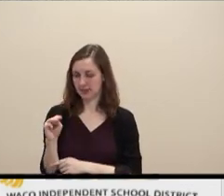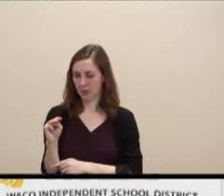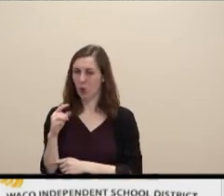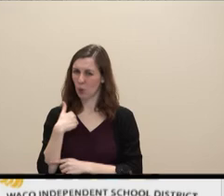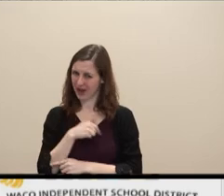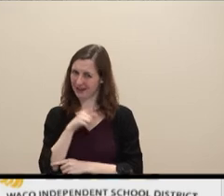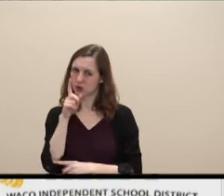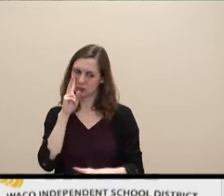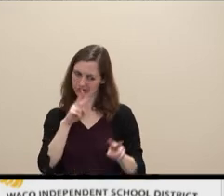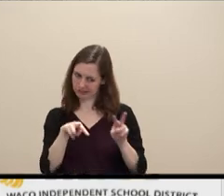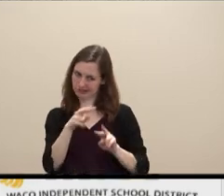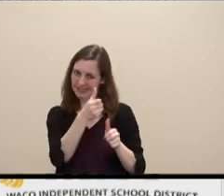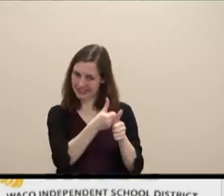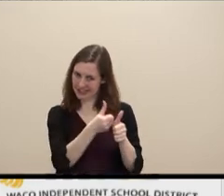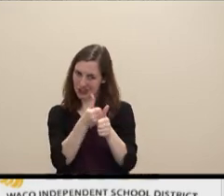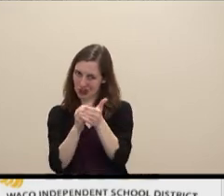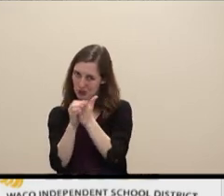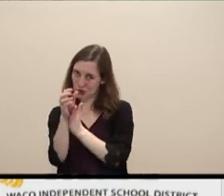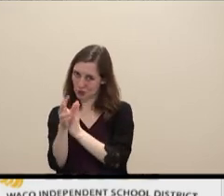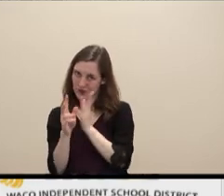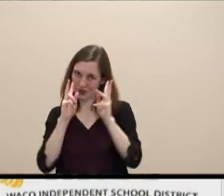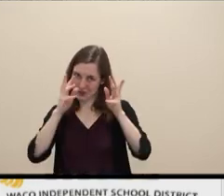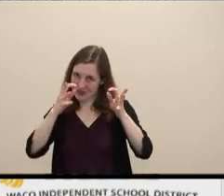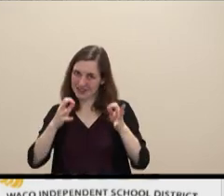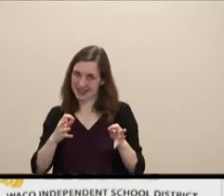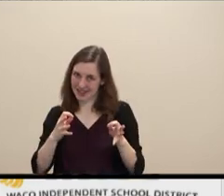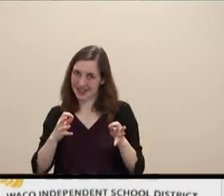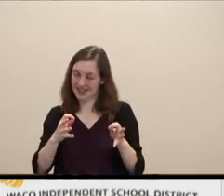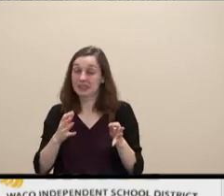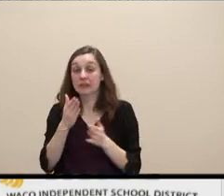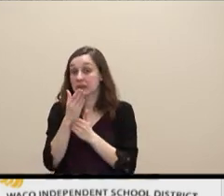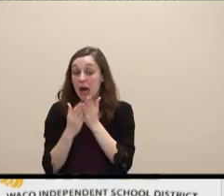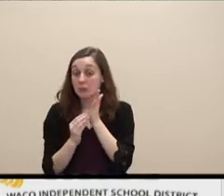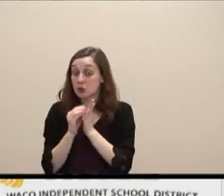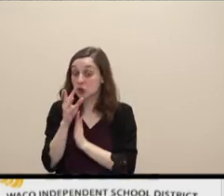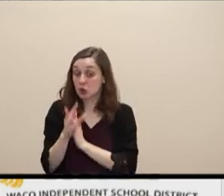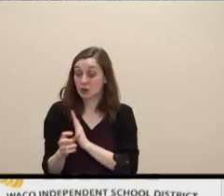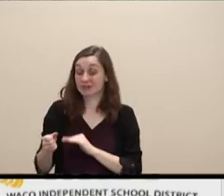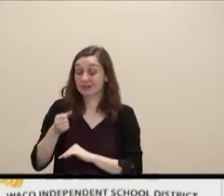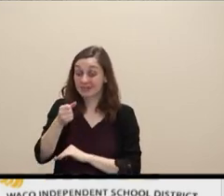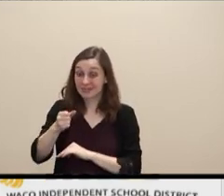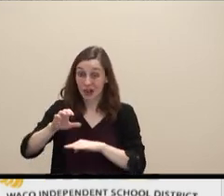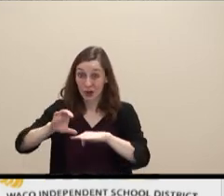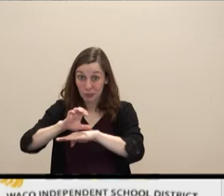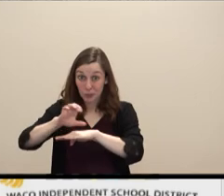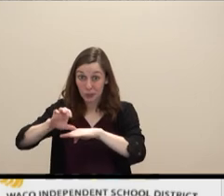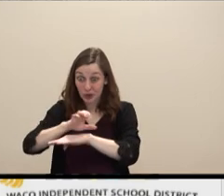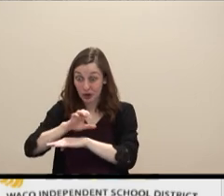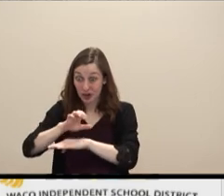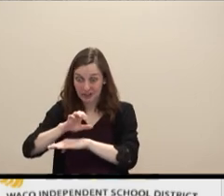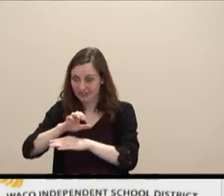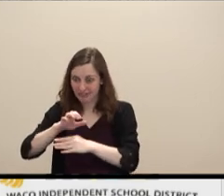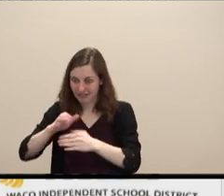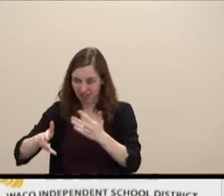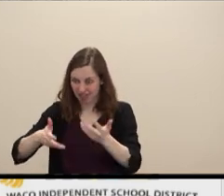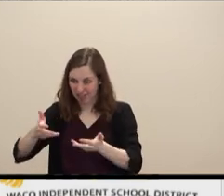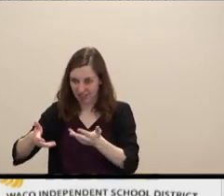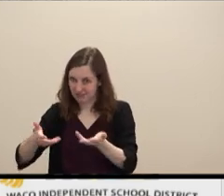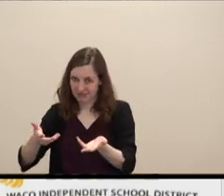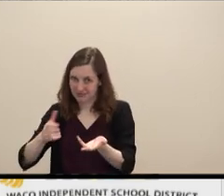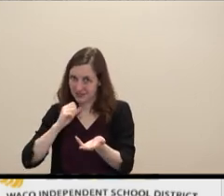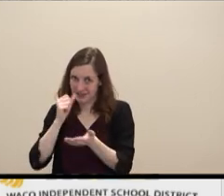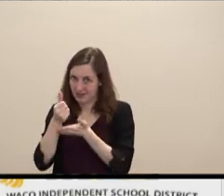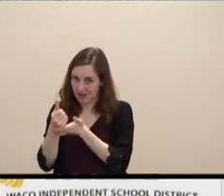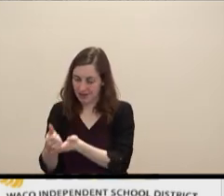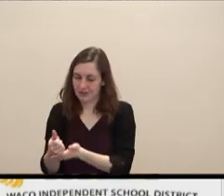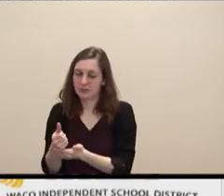student needs, because not every kid, you put them on the computer, they'll be able to redo the class. Some of them need to repeat the class, but I'm sure you can imagine what